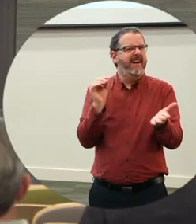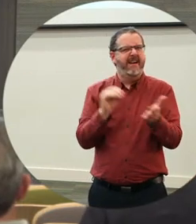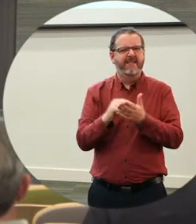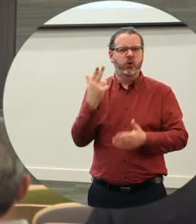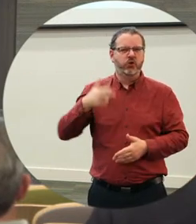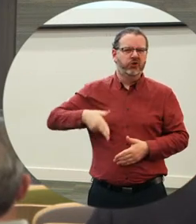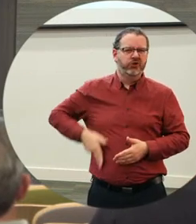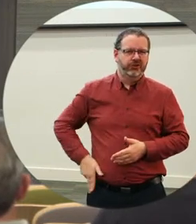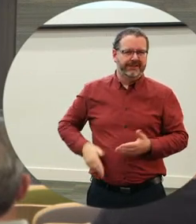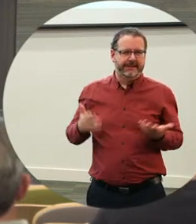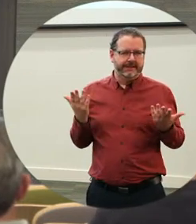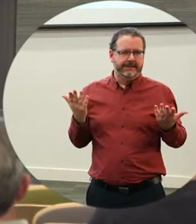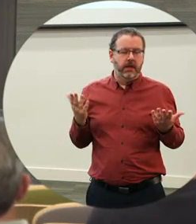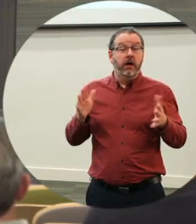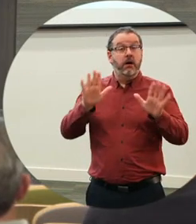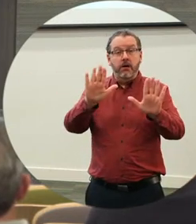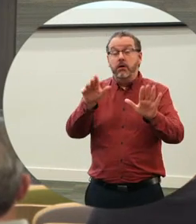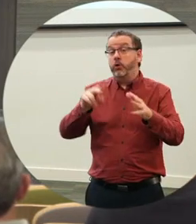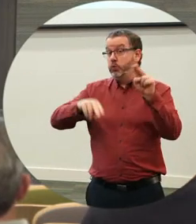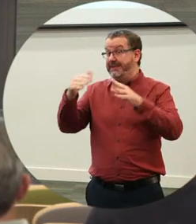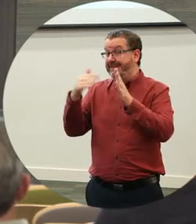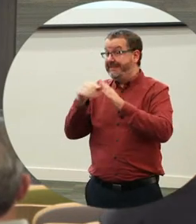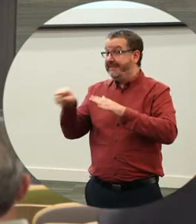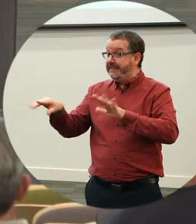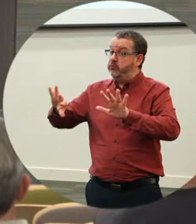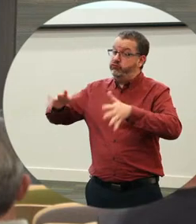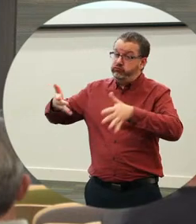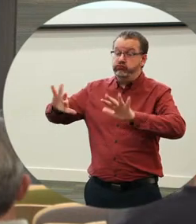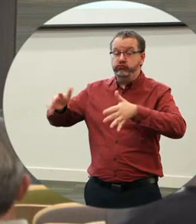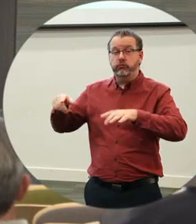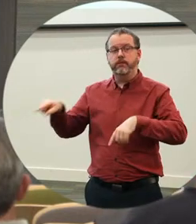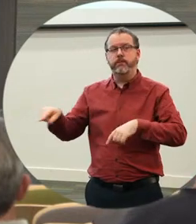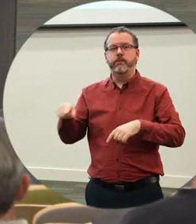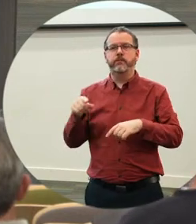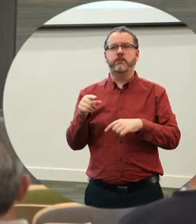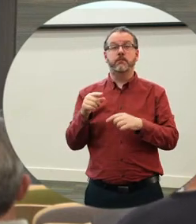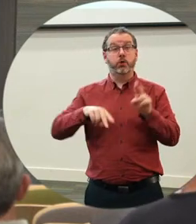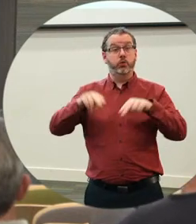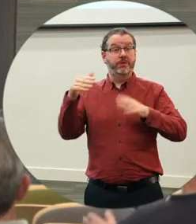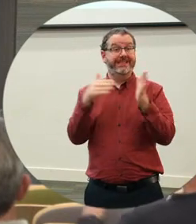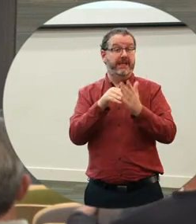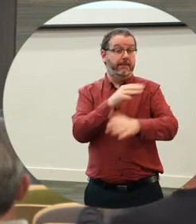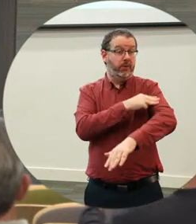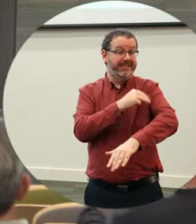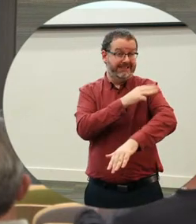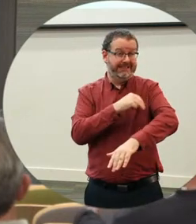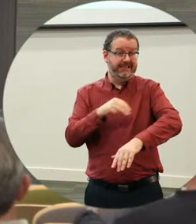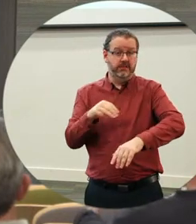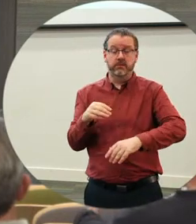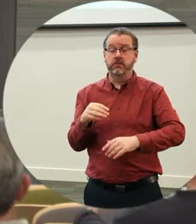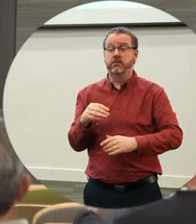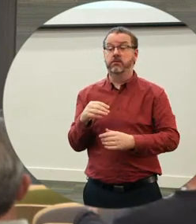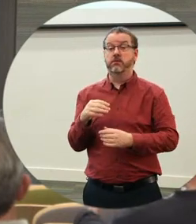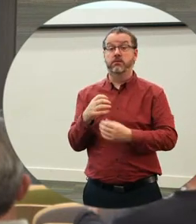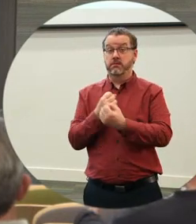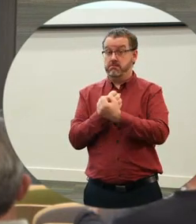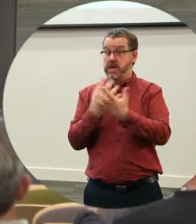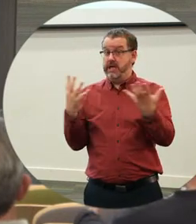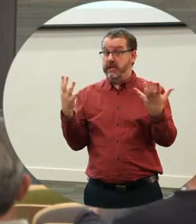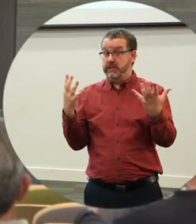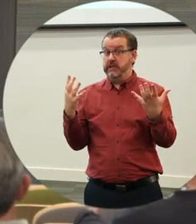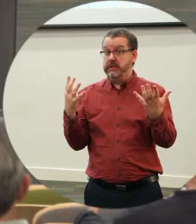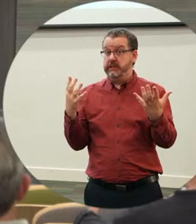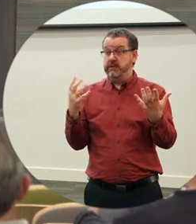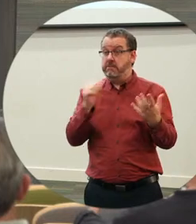they got to that in New Zealand. A lot of the New Zealand police now work routinely